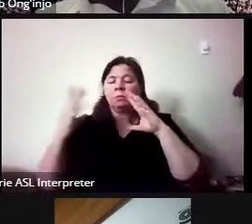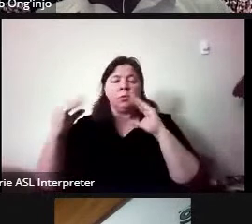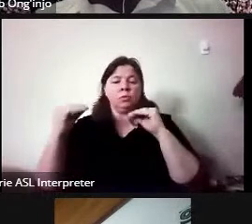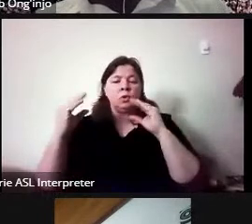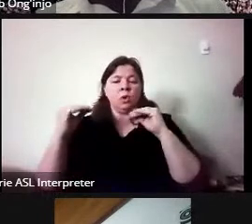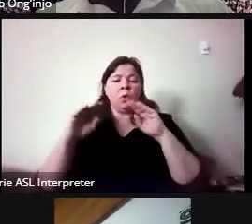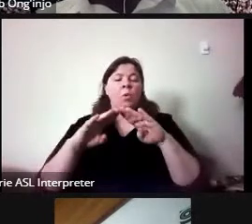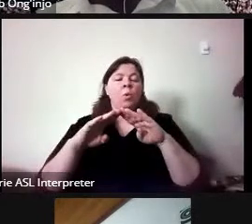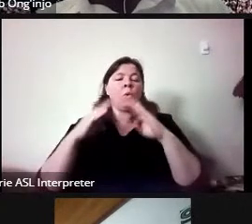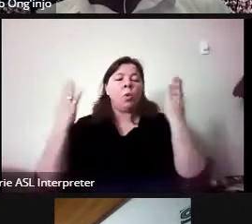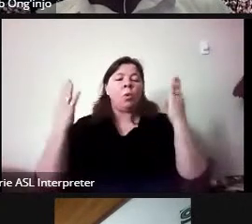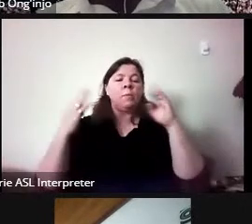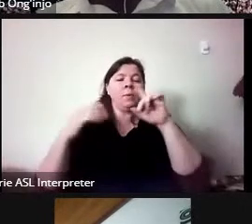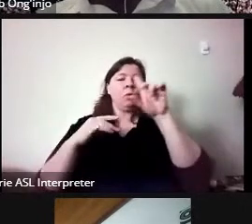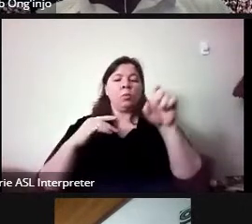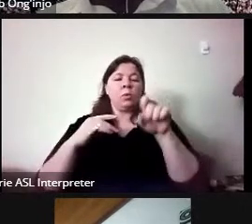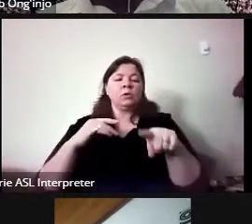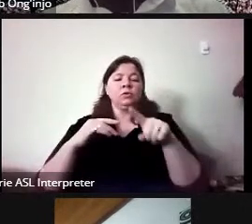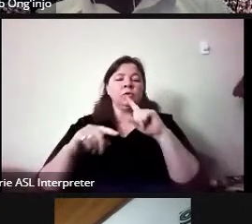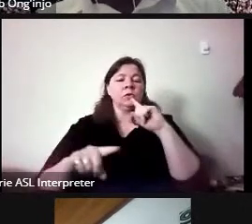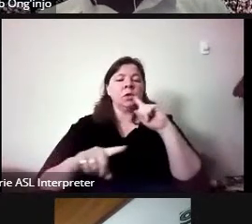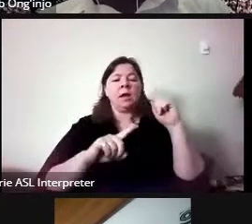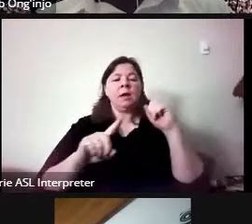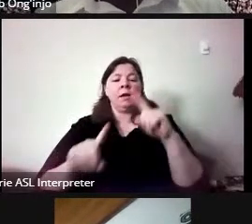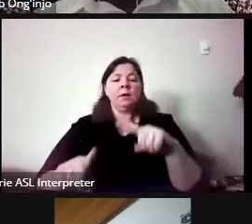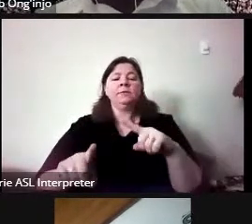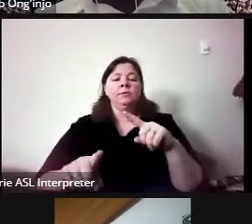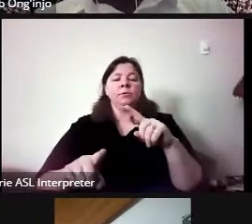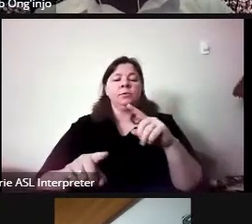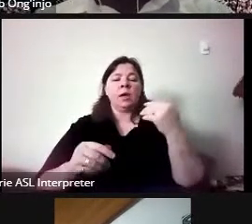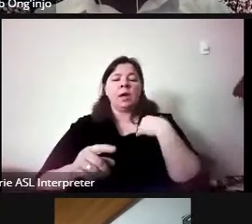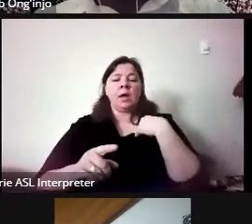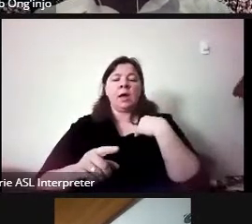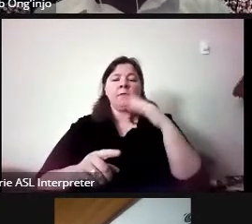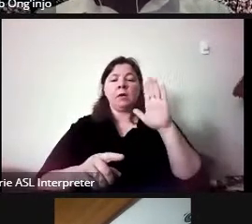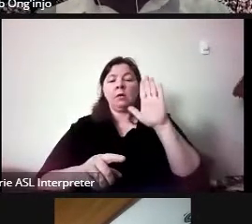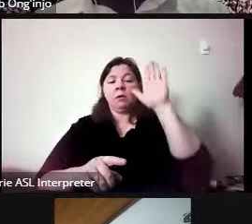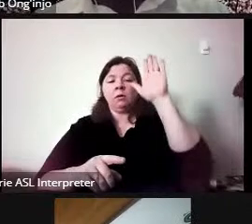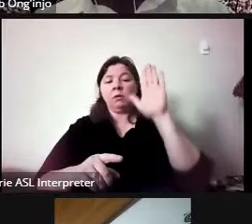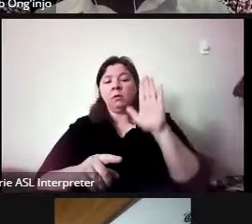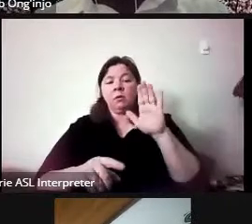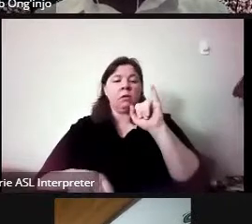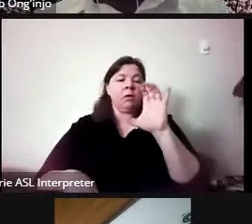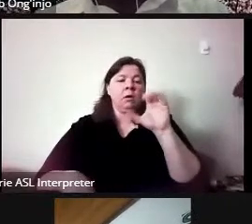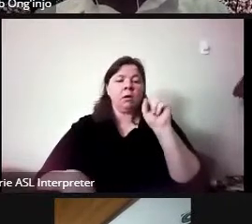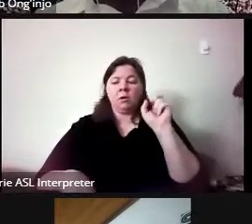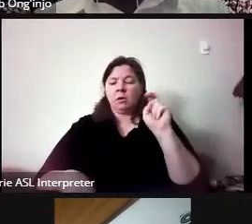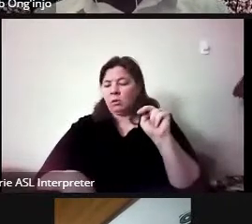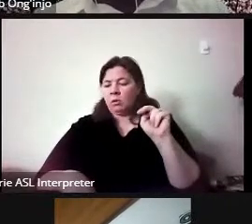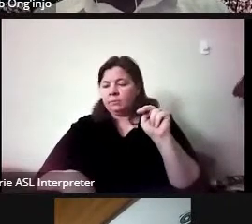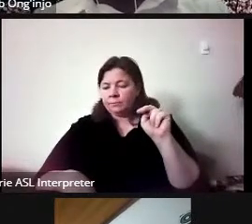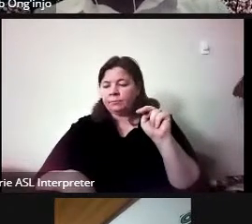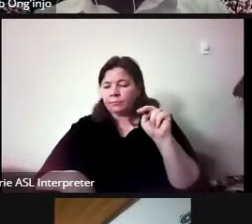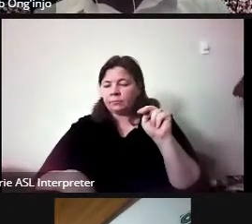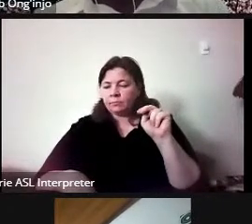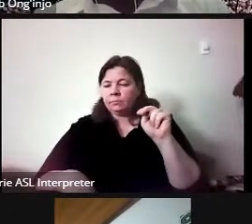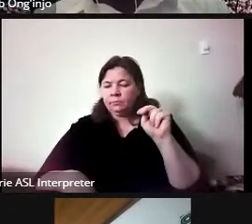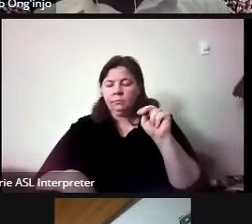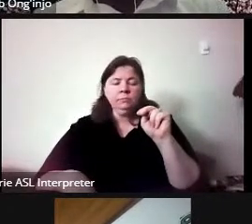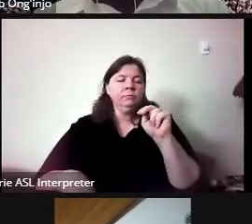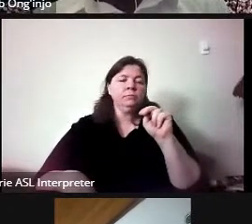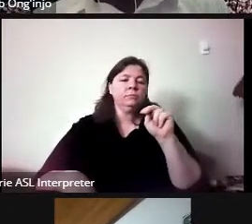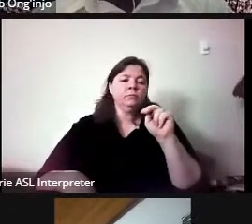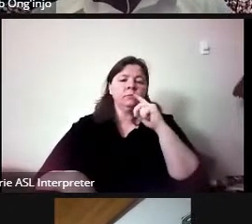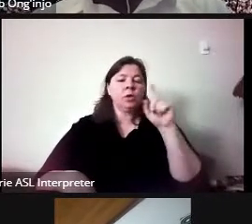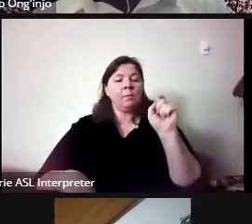to questions and answers. There is a raise your hand icon at the bottom of the screen. So what you do is you